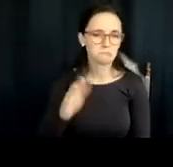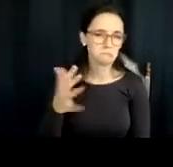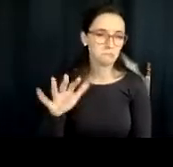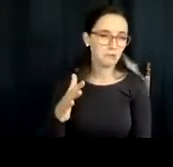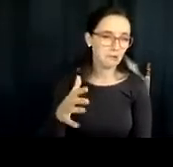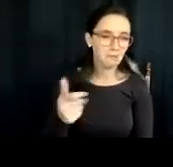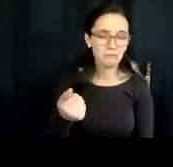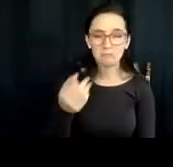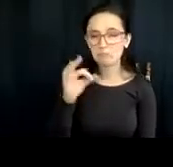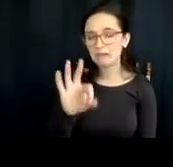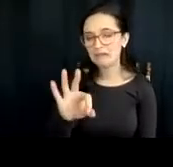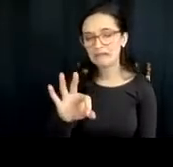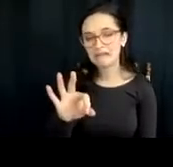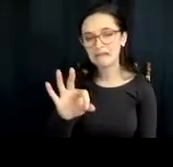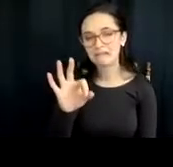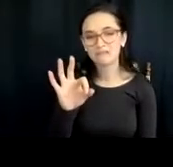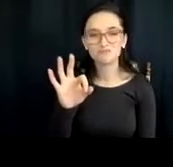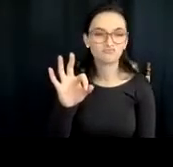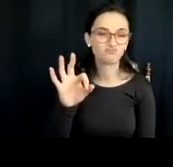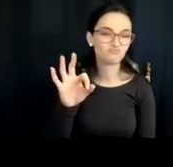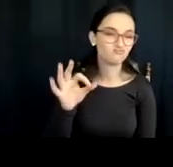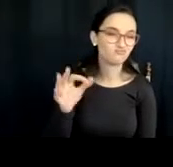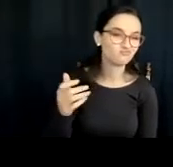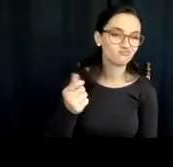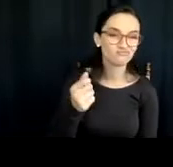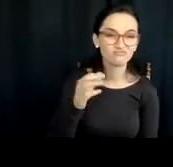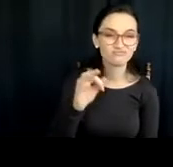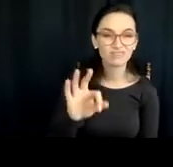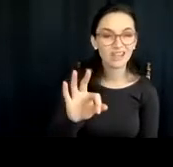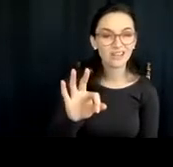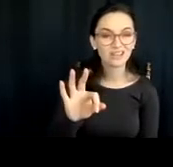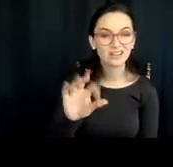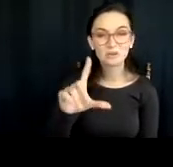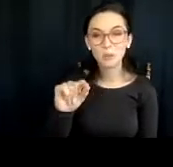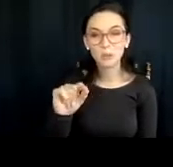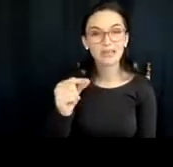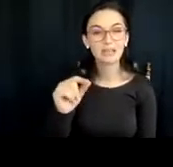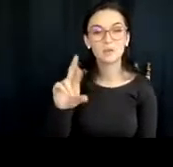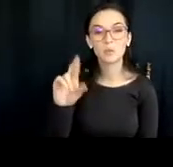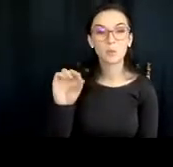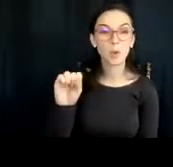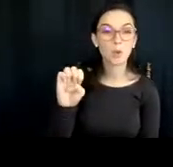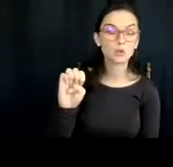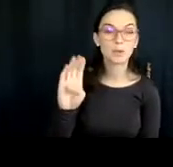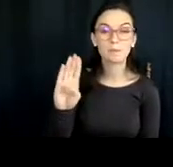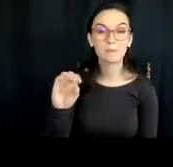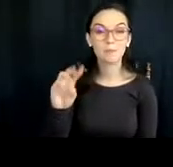1919 team that played in the 1920 Rose Bowl. Wow. Look at